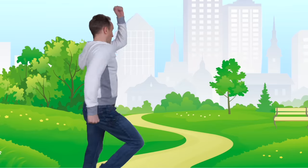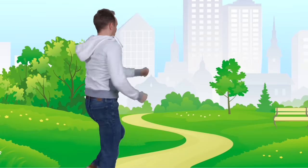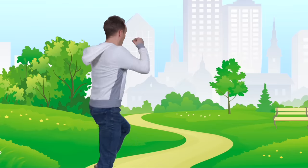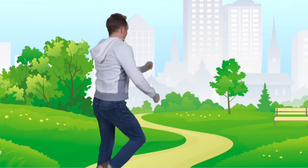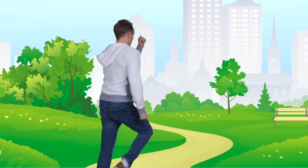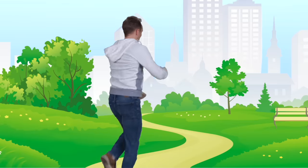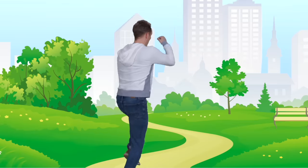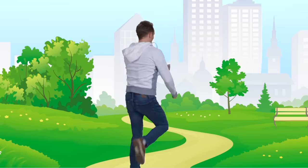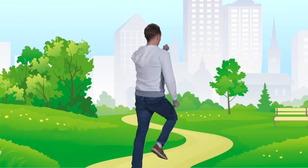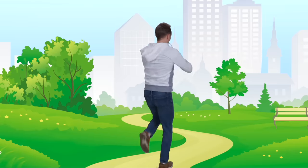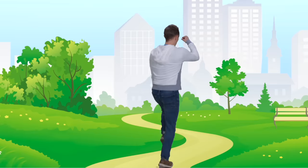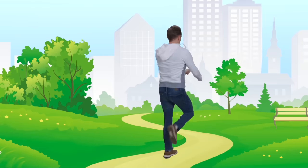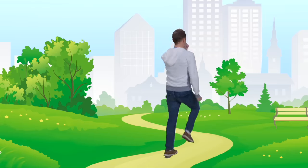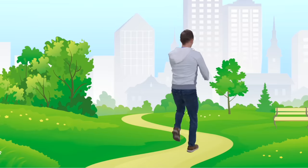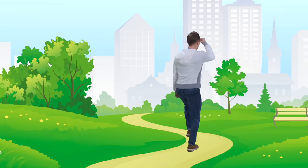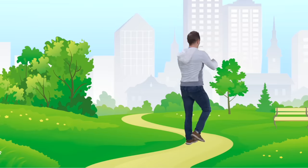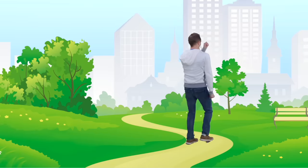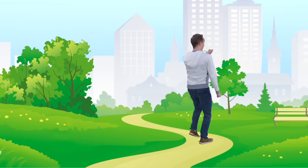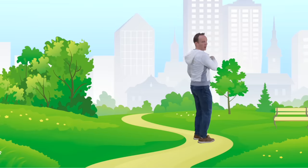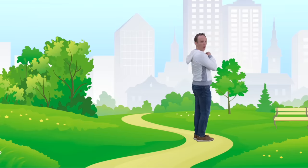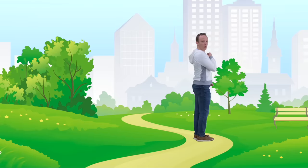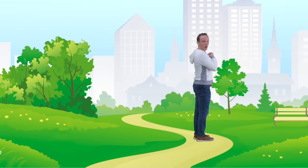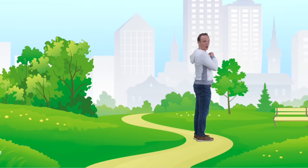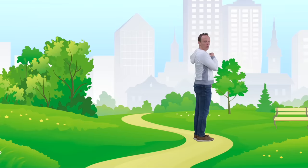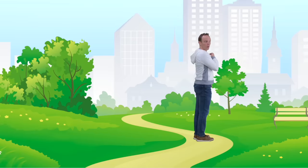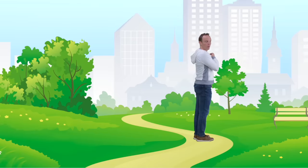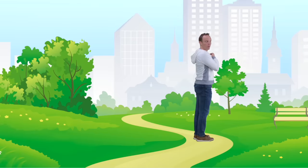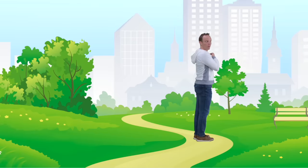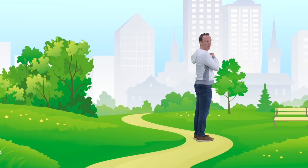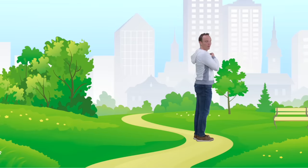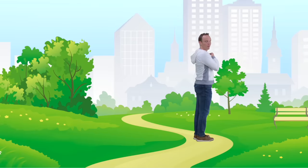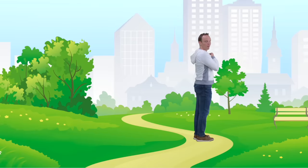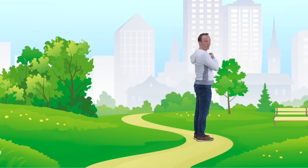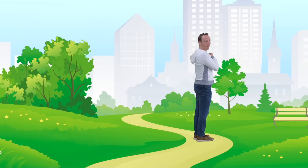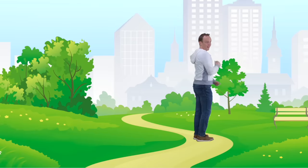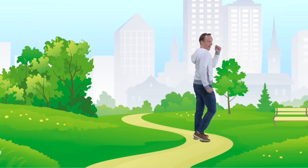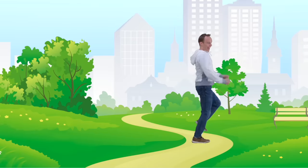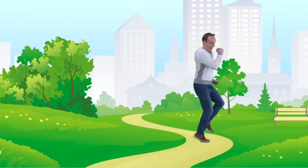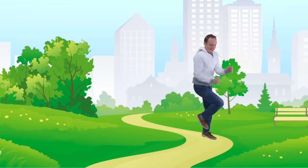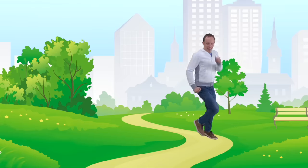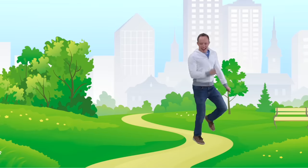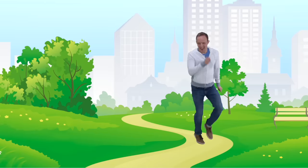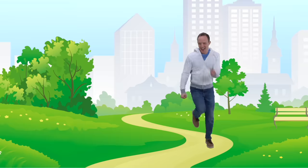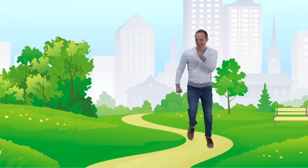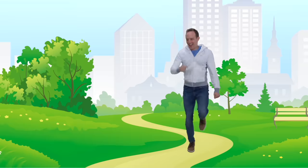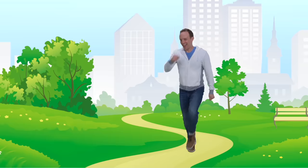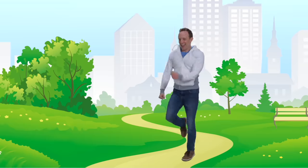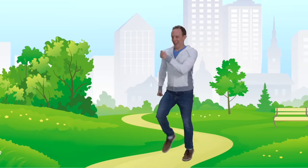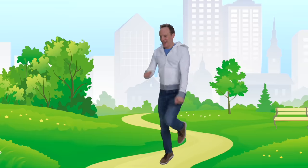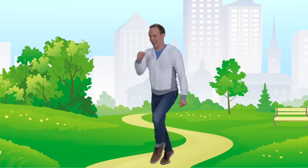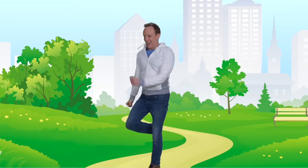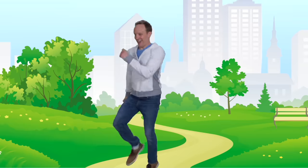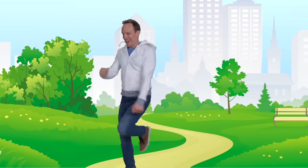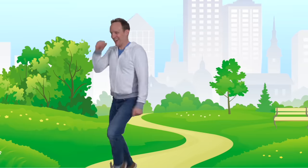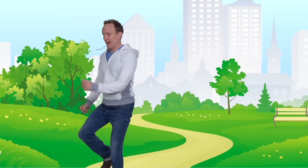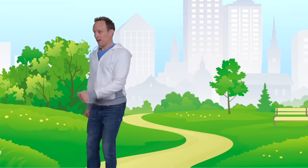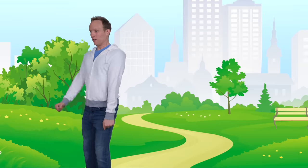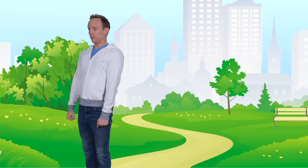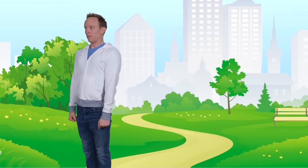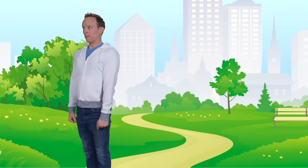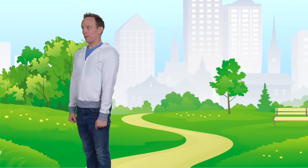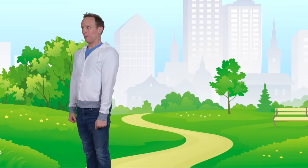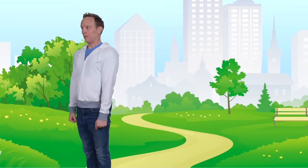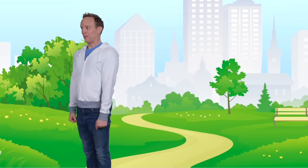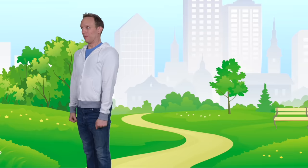Aaron. Stop, Mr. Aaron. Go, Mr. Aaron. Stop,